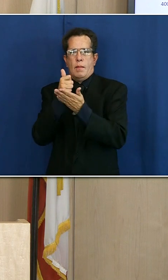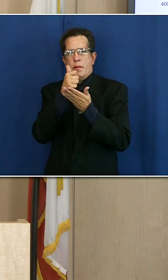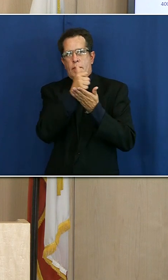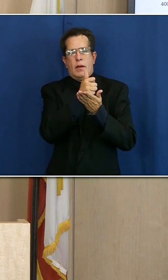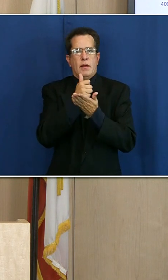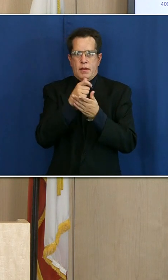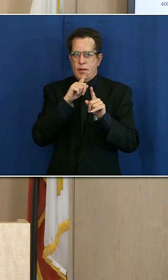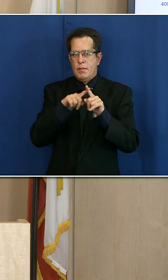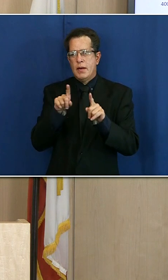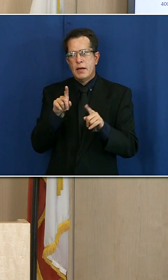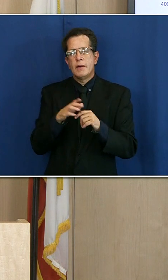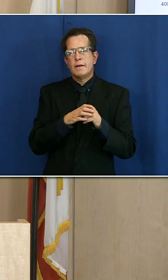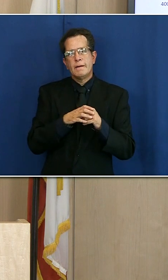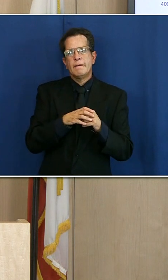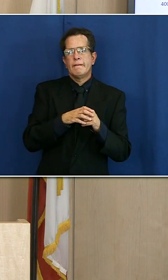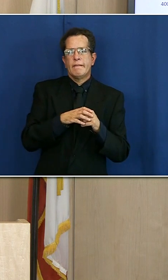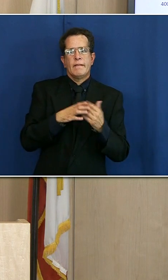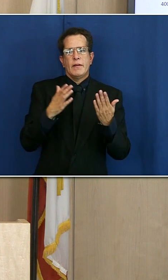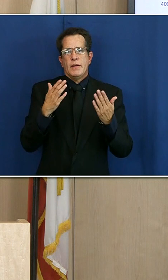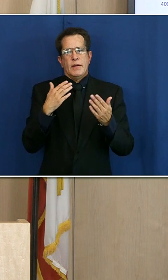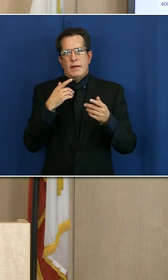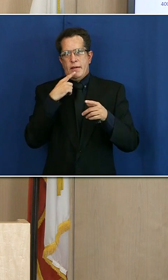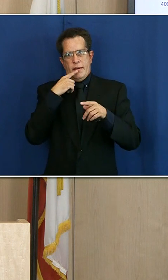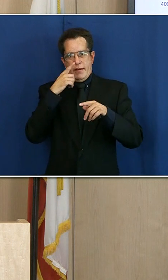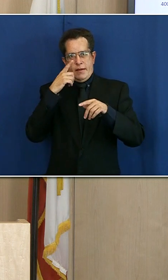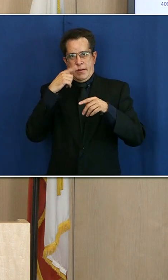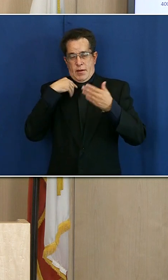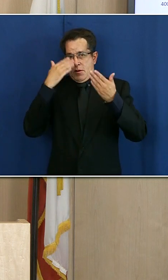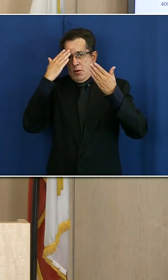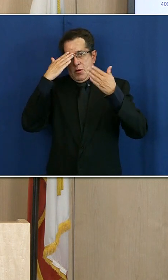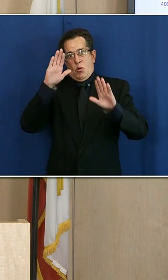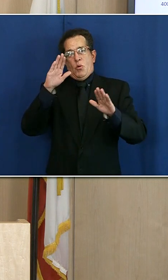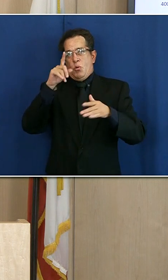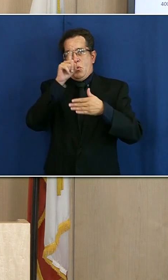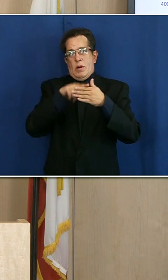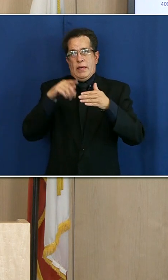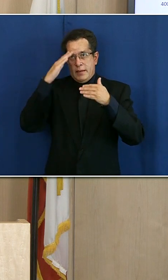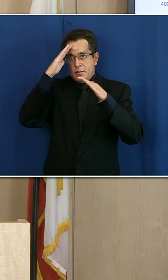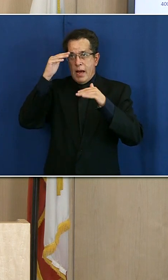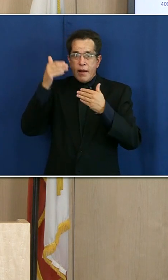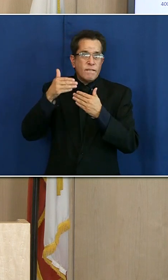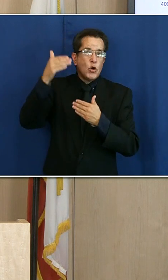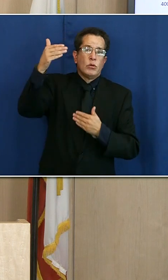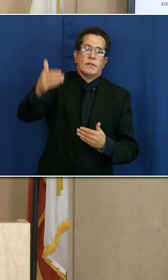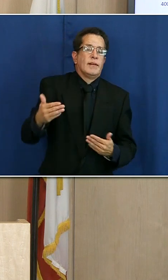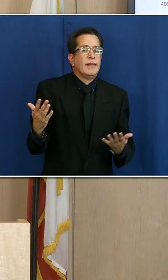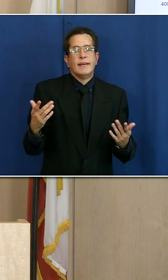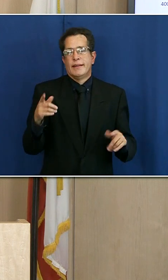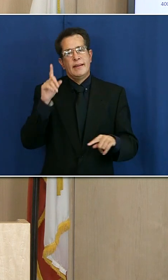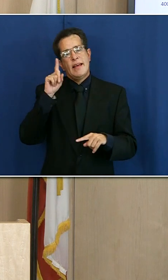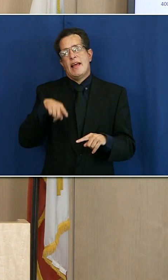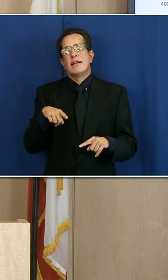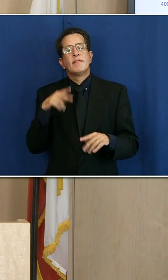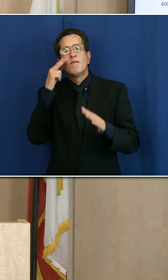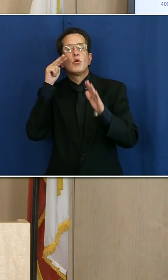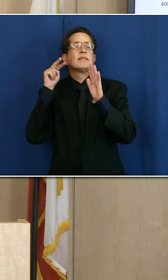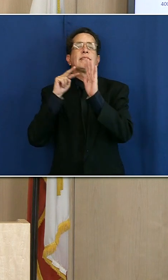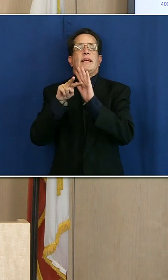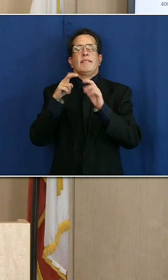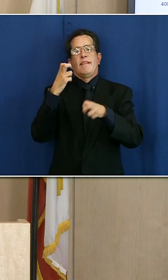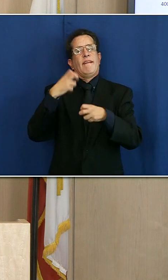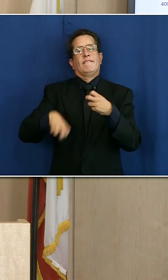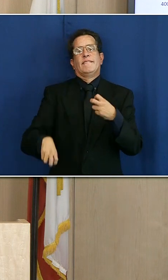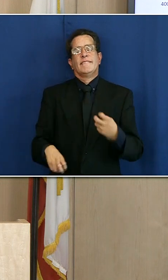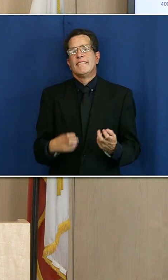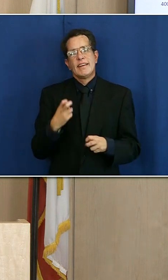ask somebody what they don't expect. I don't know. I don't know. It's not expected. So it's a tough